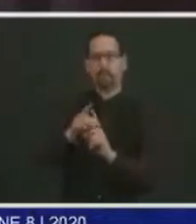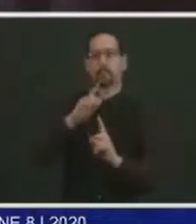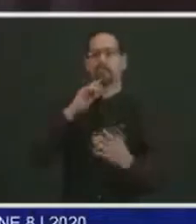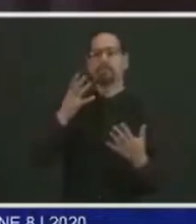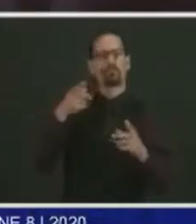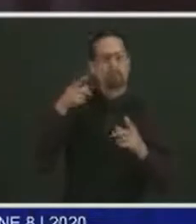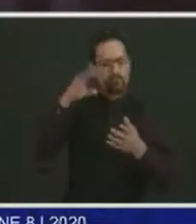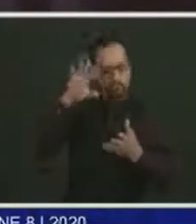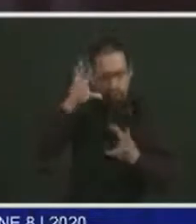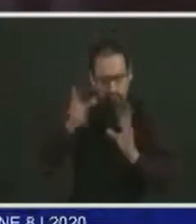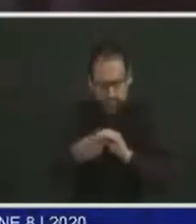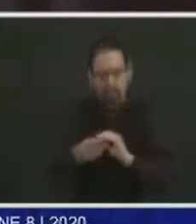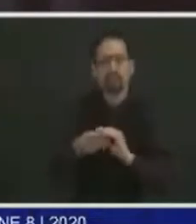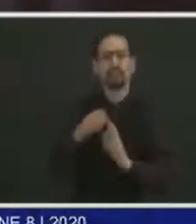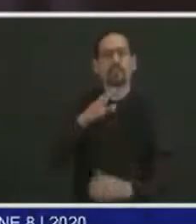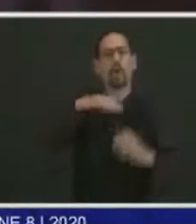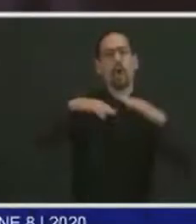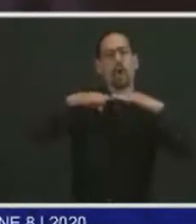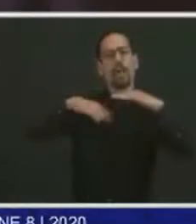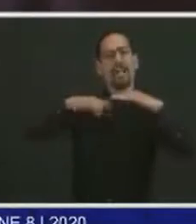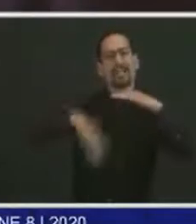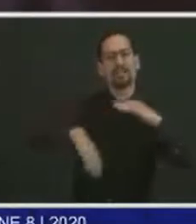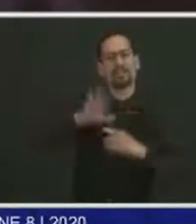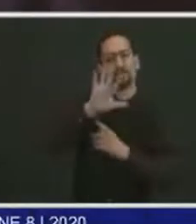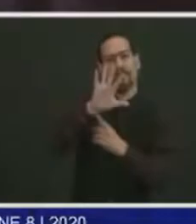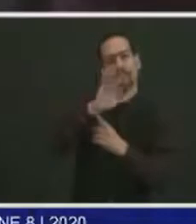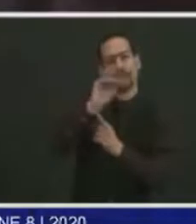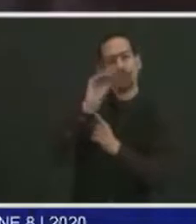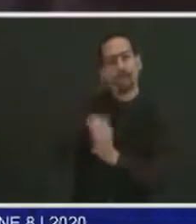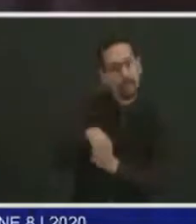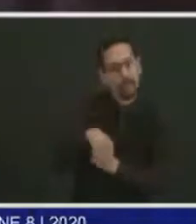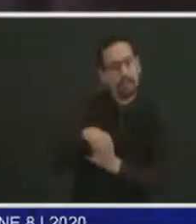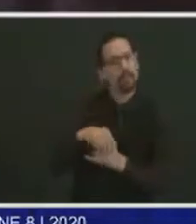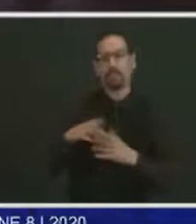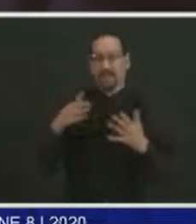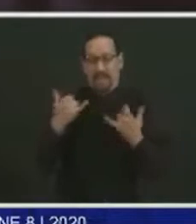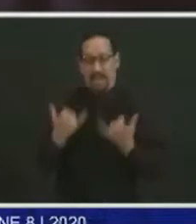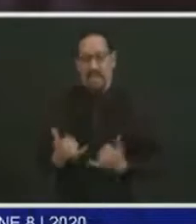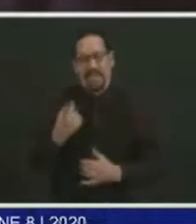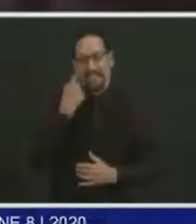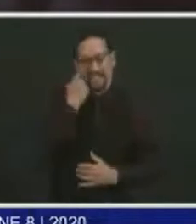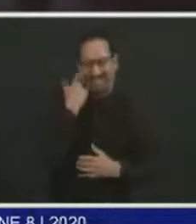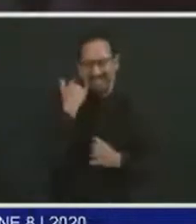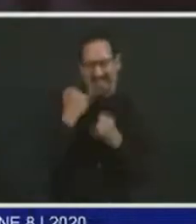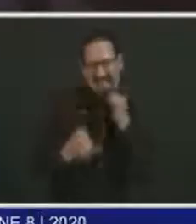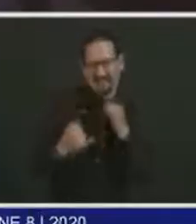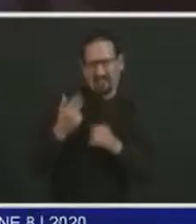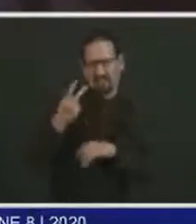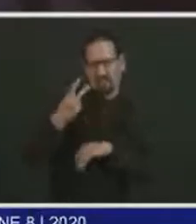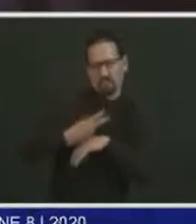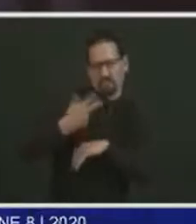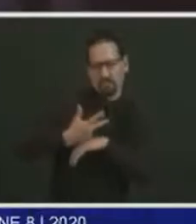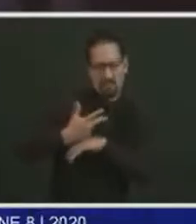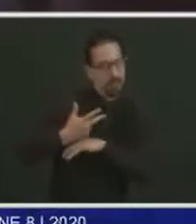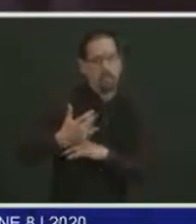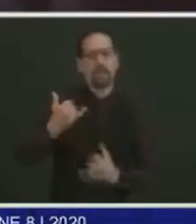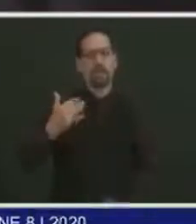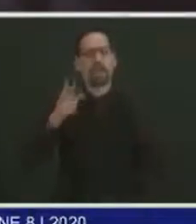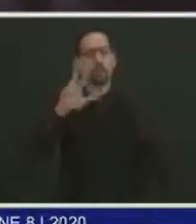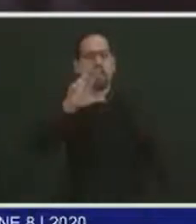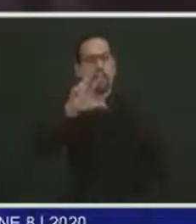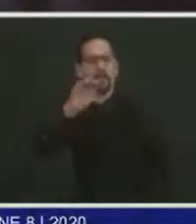been below 3%. Now, that's a lot of numbers, and you might be saying, what does that